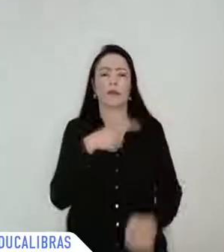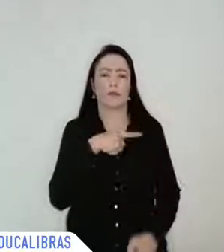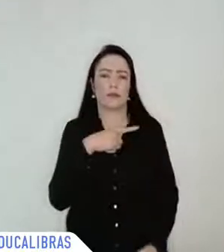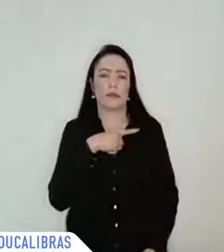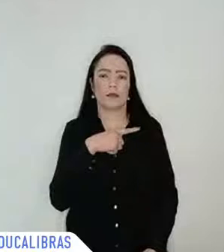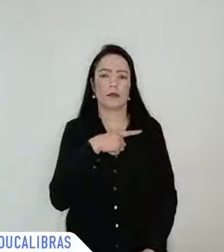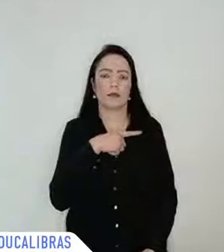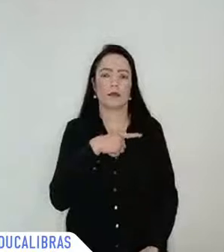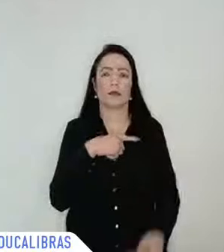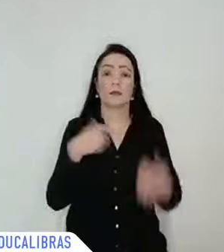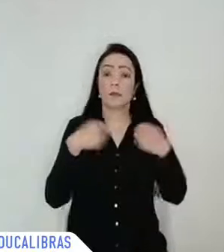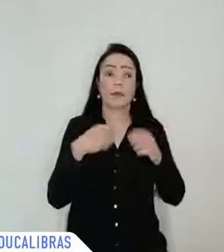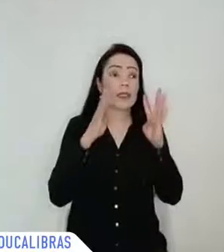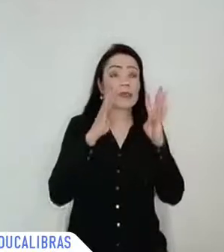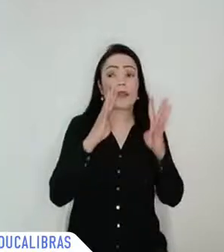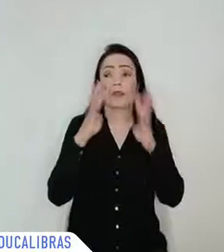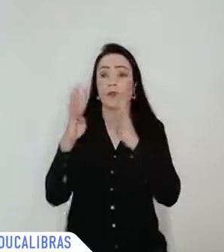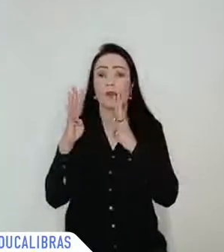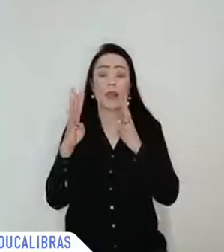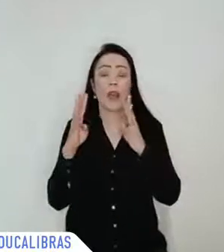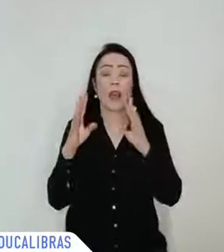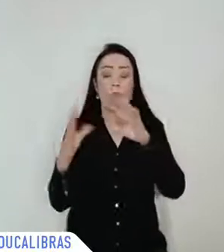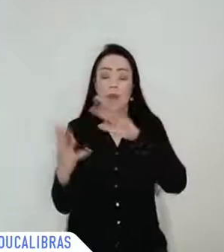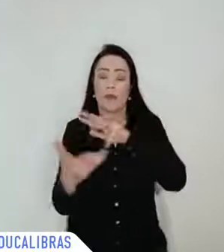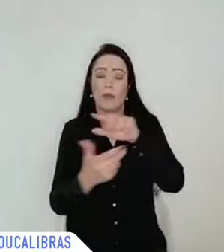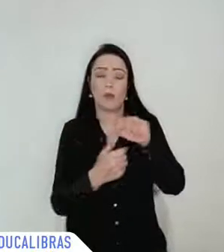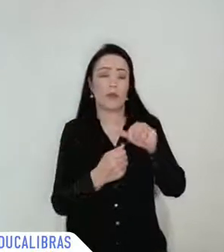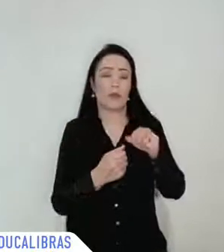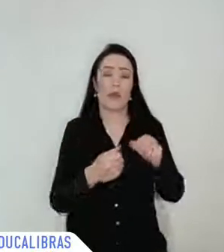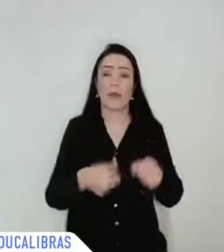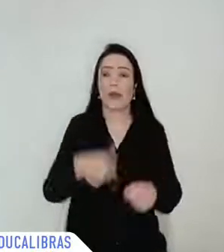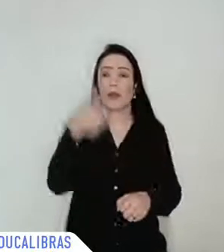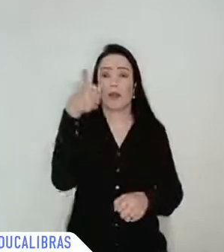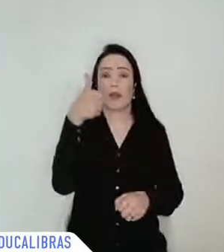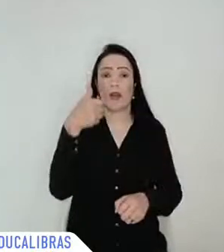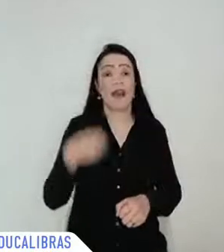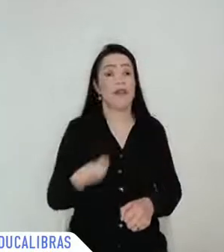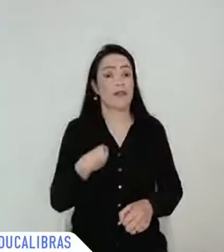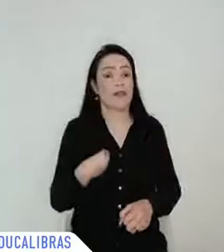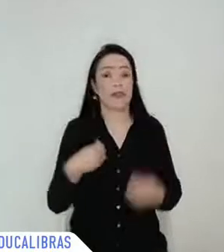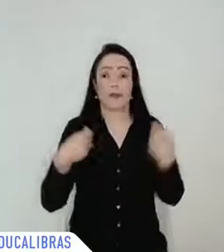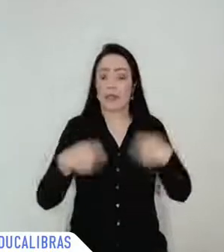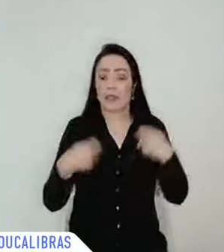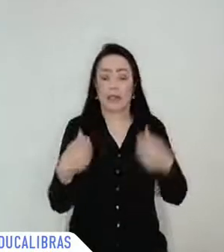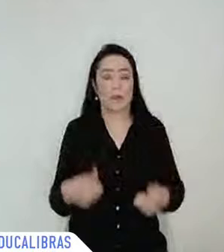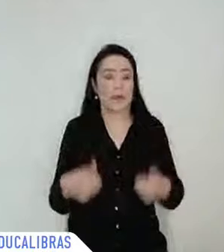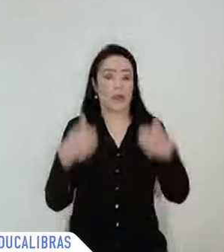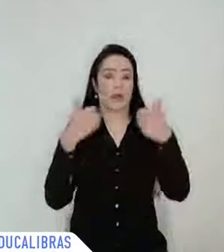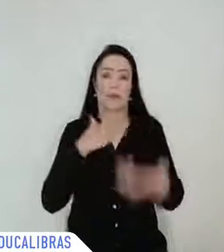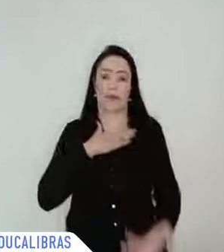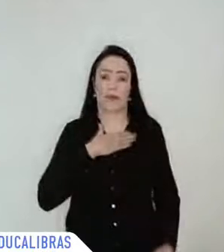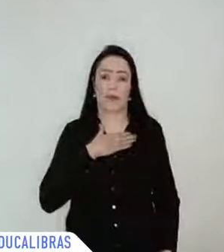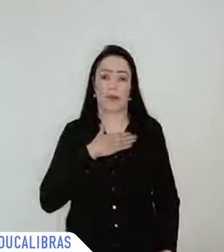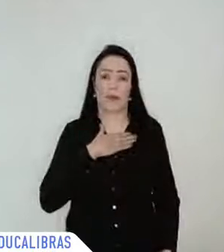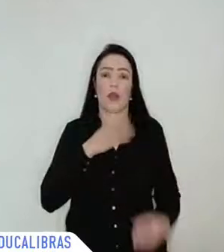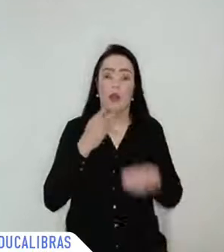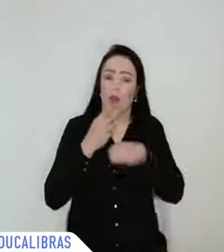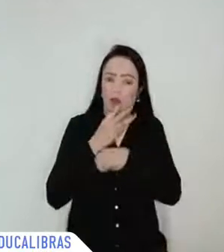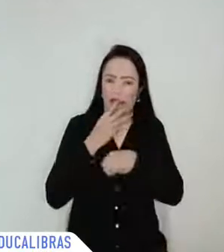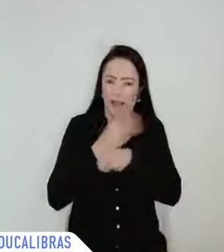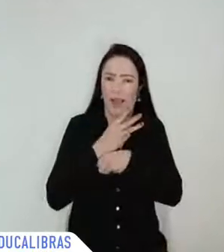violent, so you need to have a place in the world that is uh, that receives